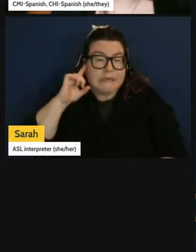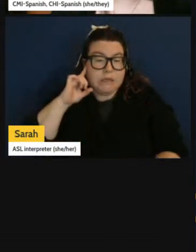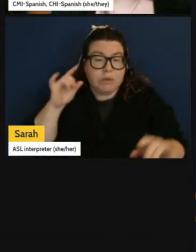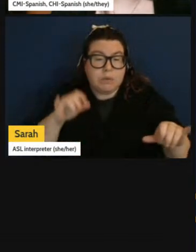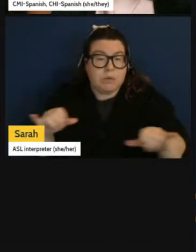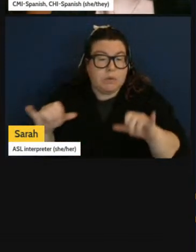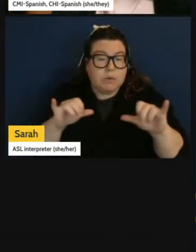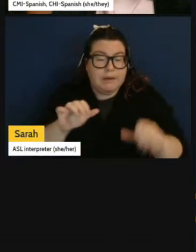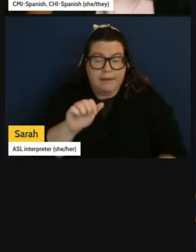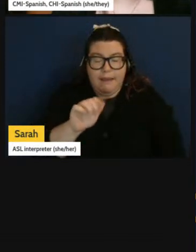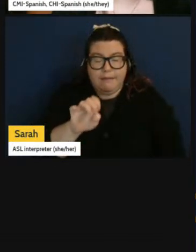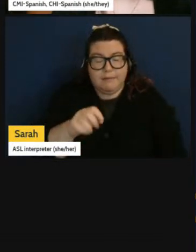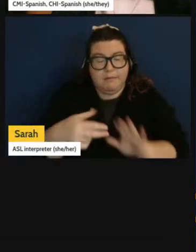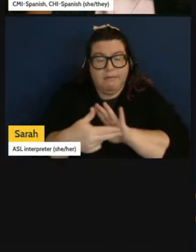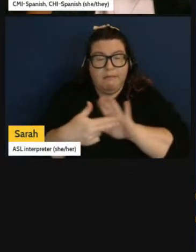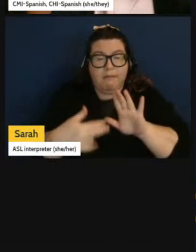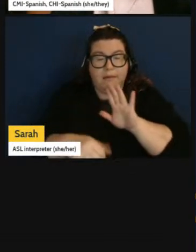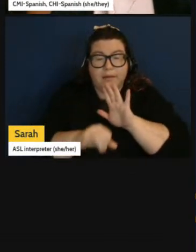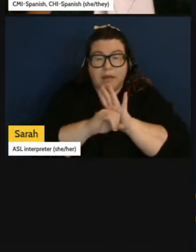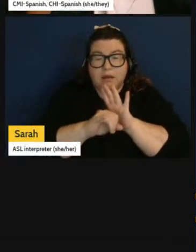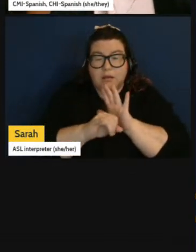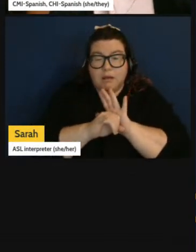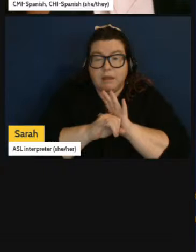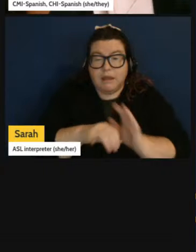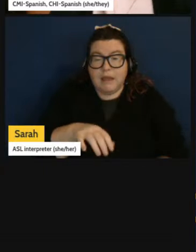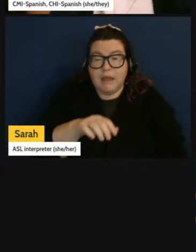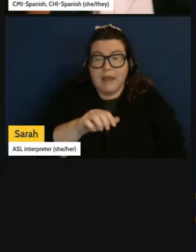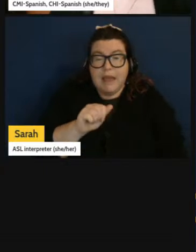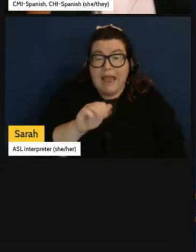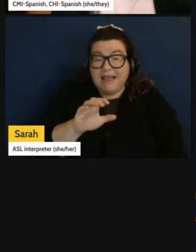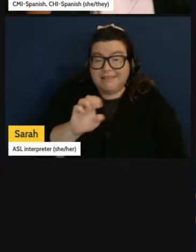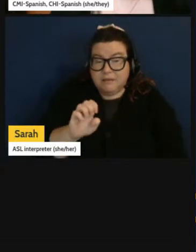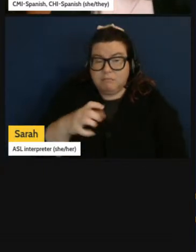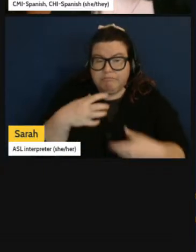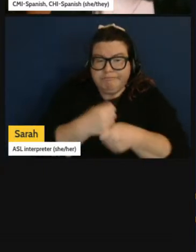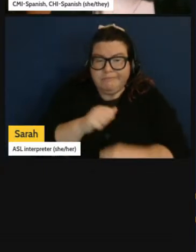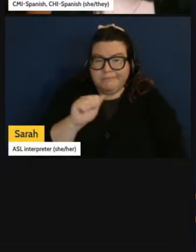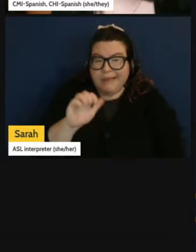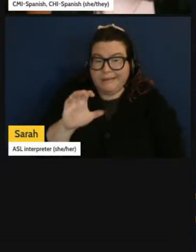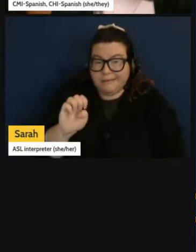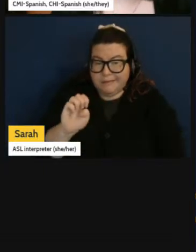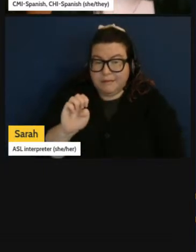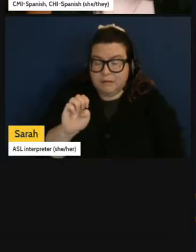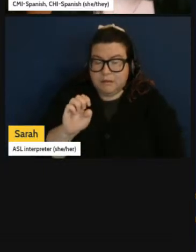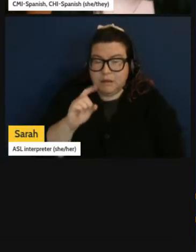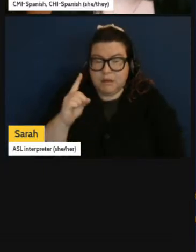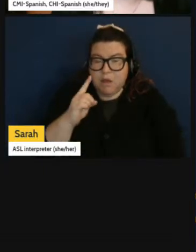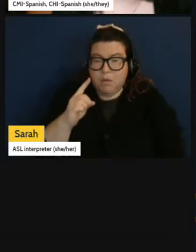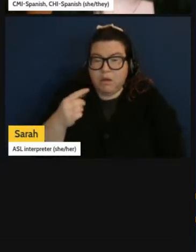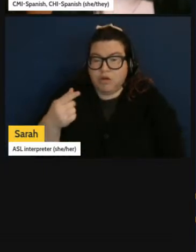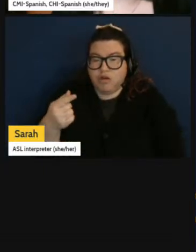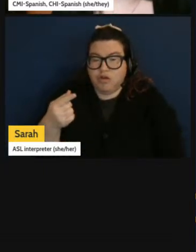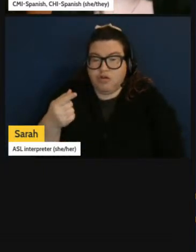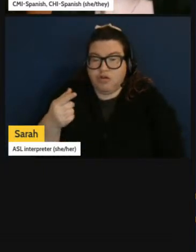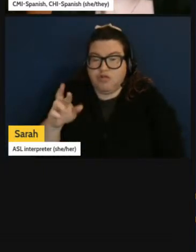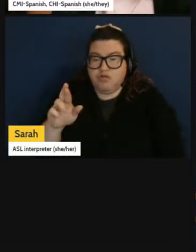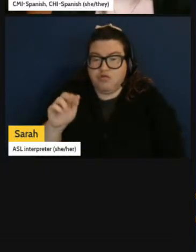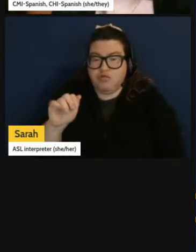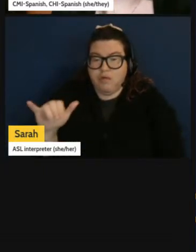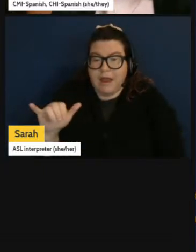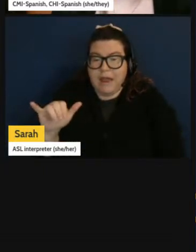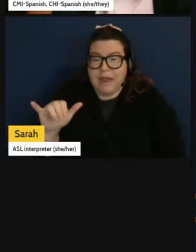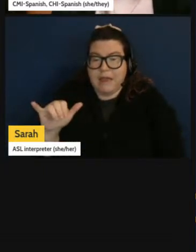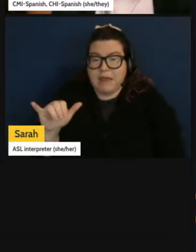are asexual refer to themselves as aces. So someone who is gray sexual might also be called a